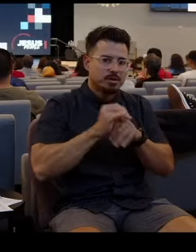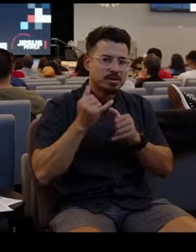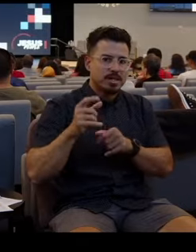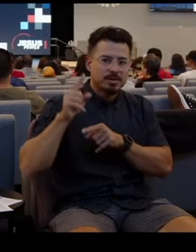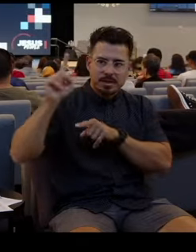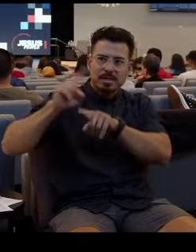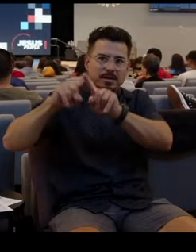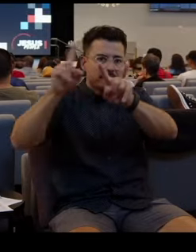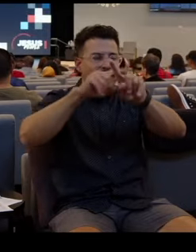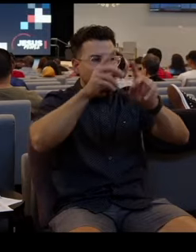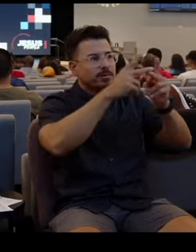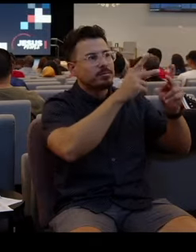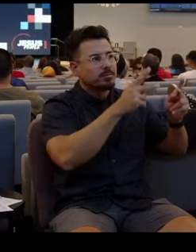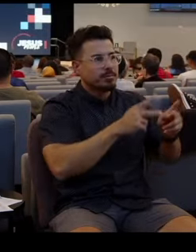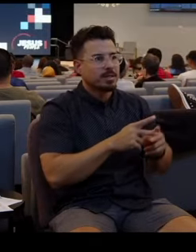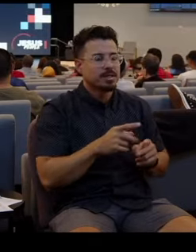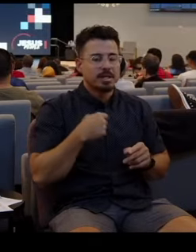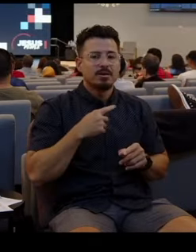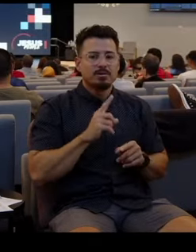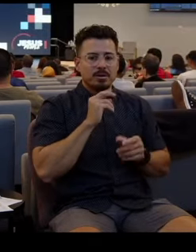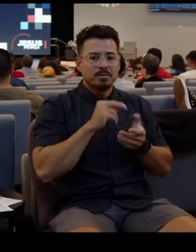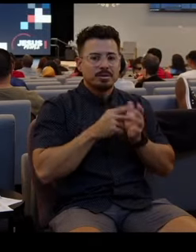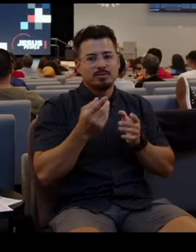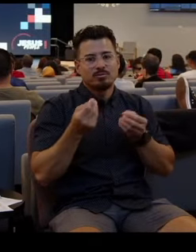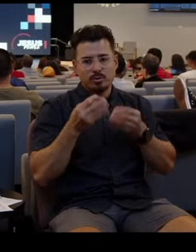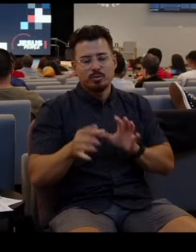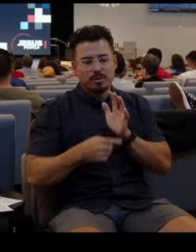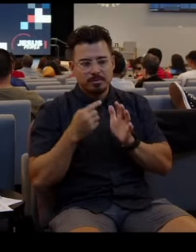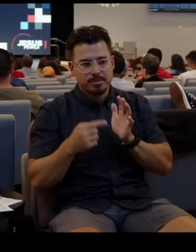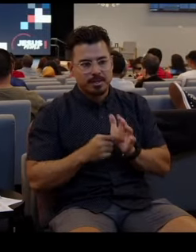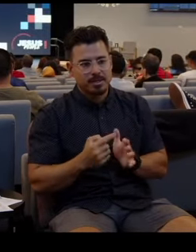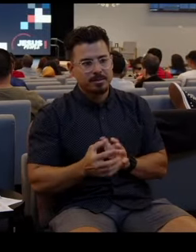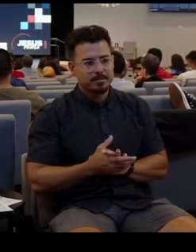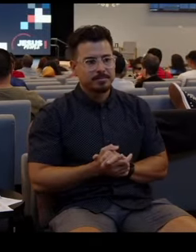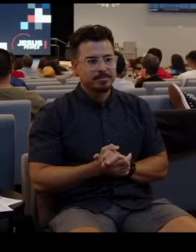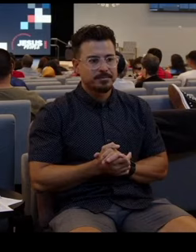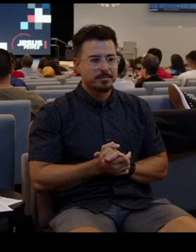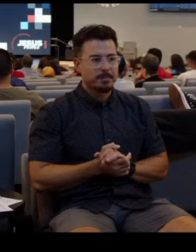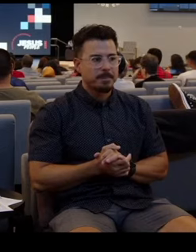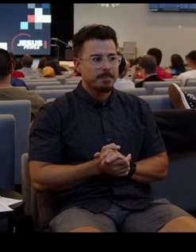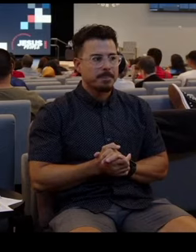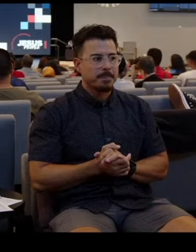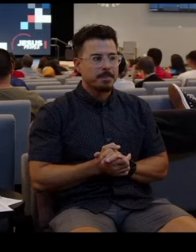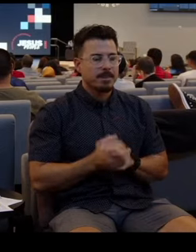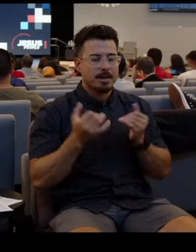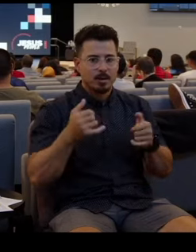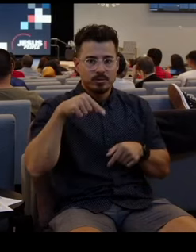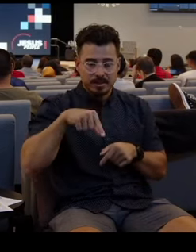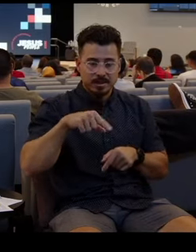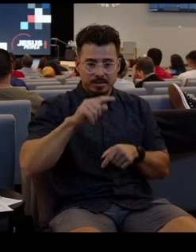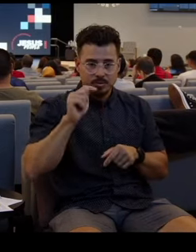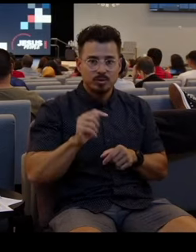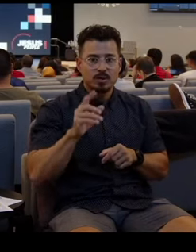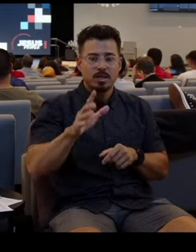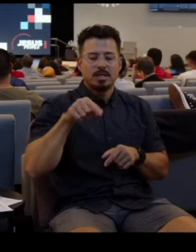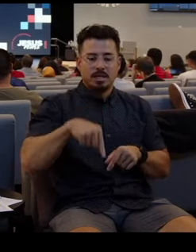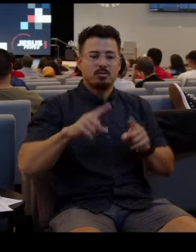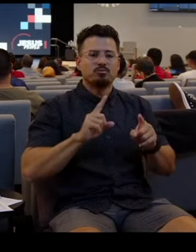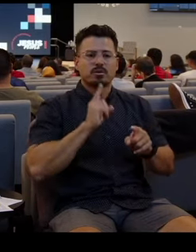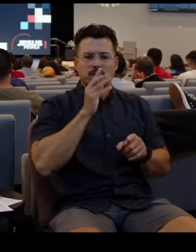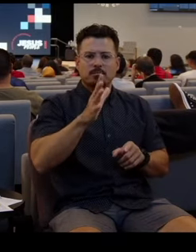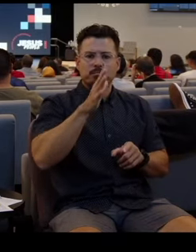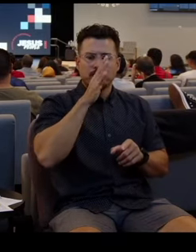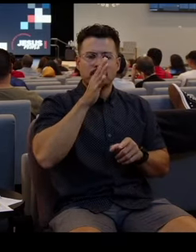Because you actually end up losing. This conference here in Tucson is the, is 100% Mother Church